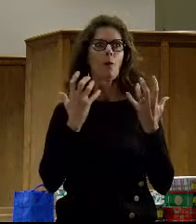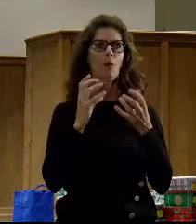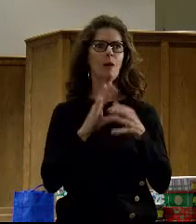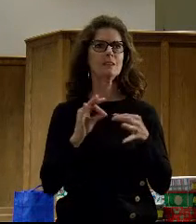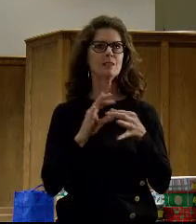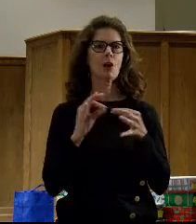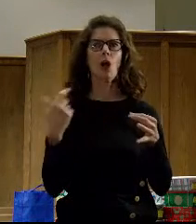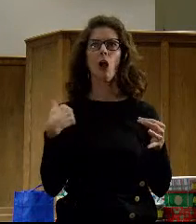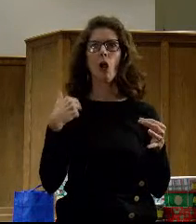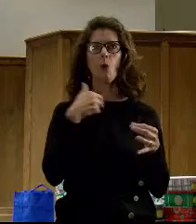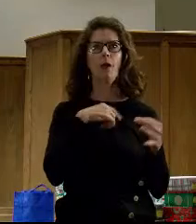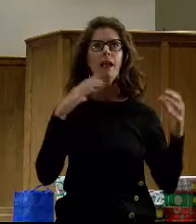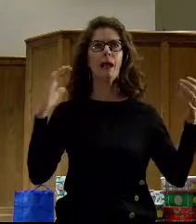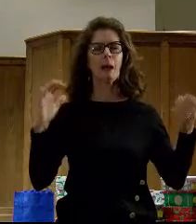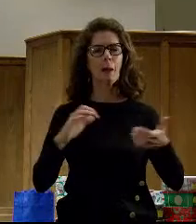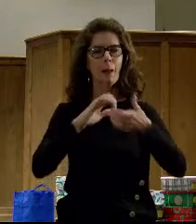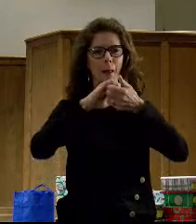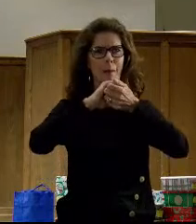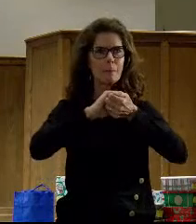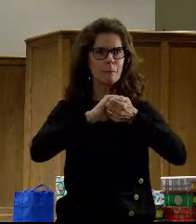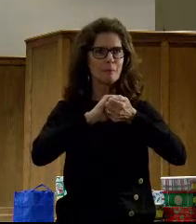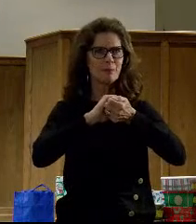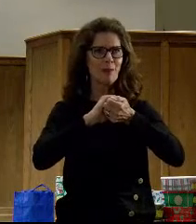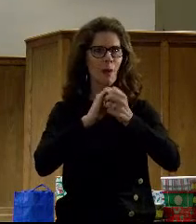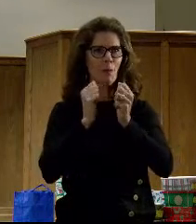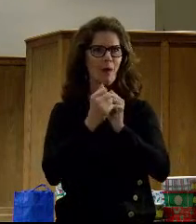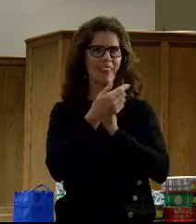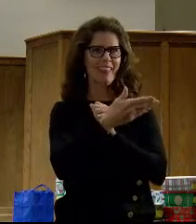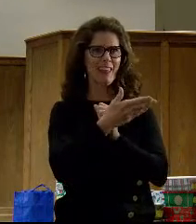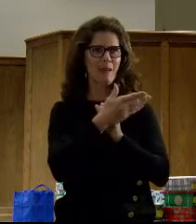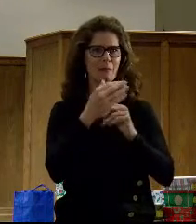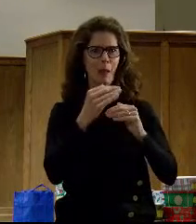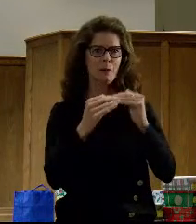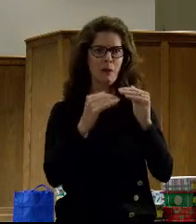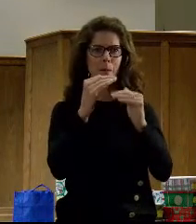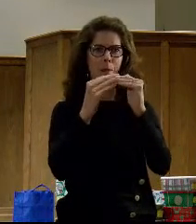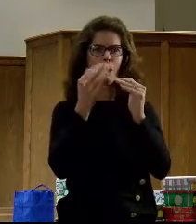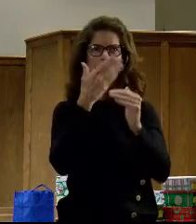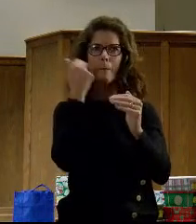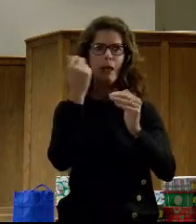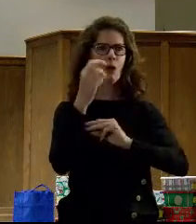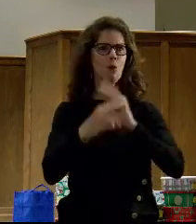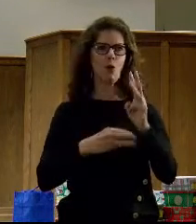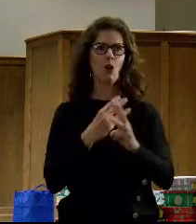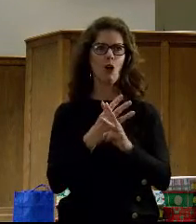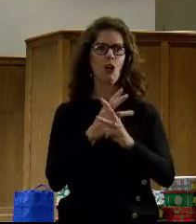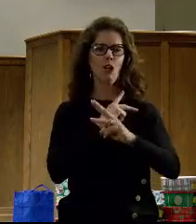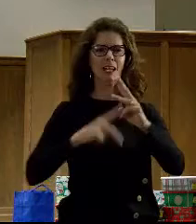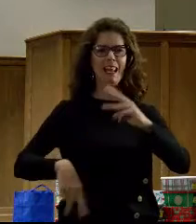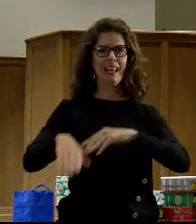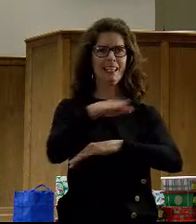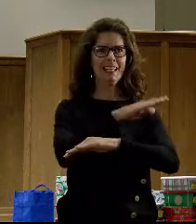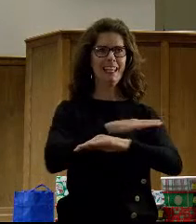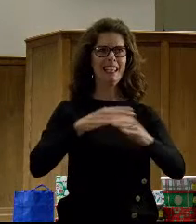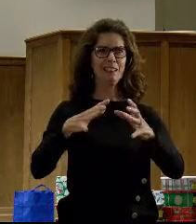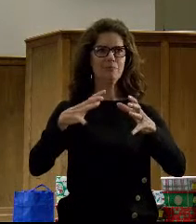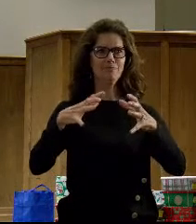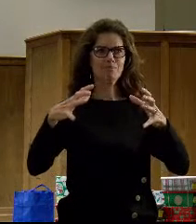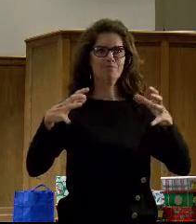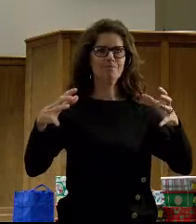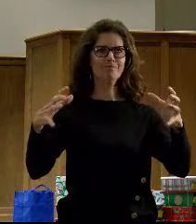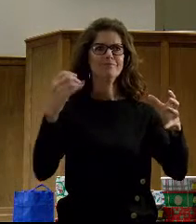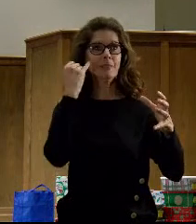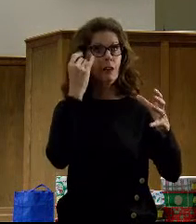to build a better world through his Spirit and for his kingdom. And so if you want to be a part of